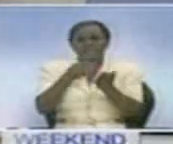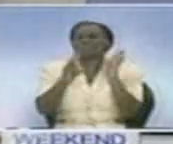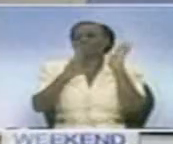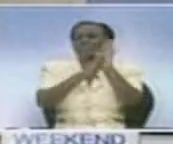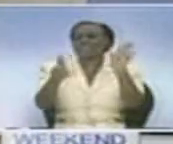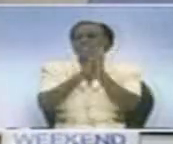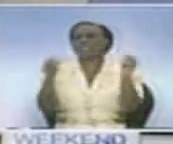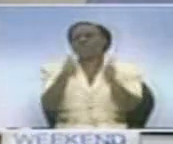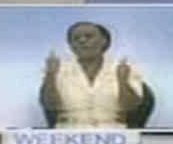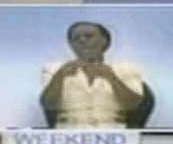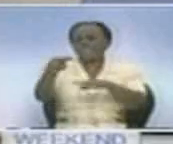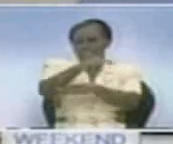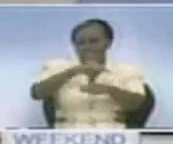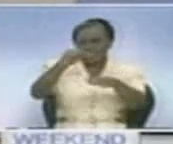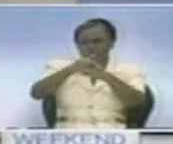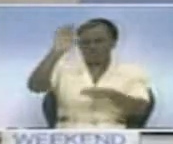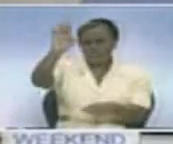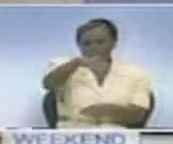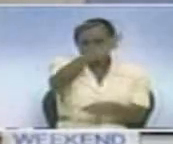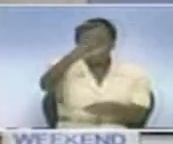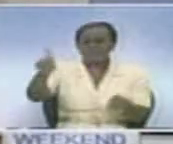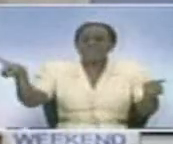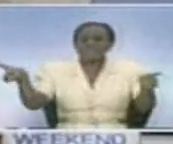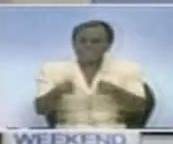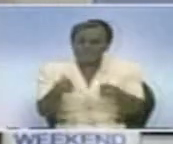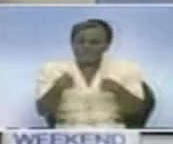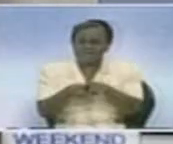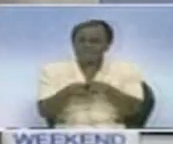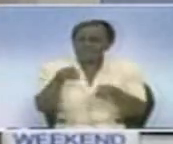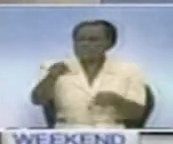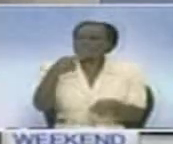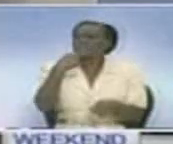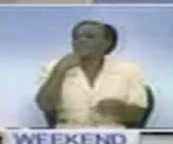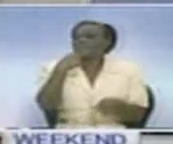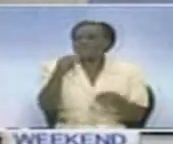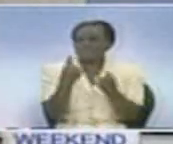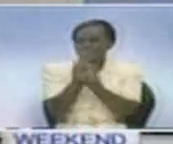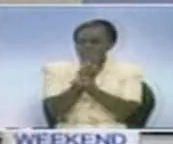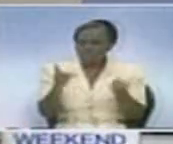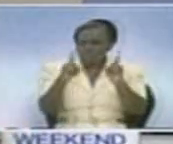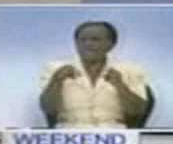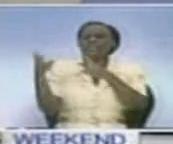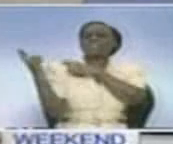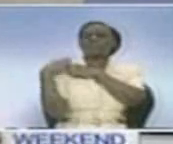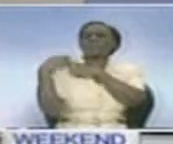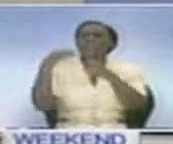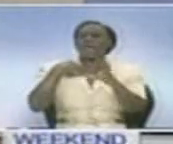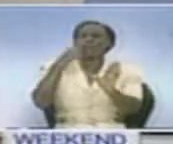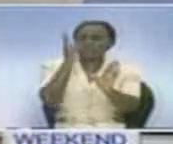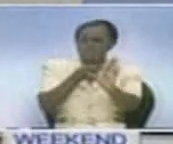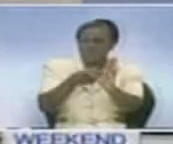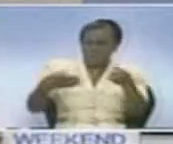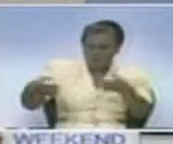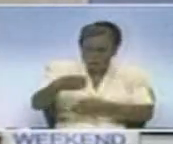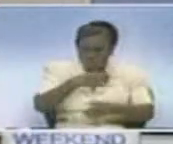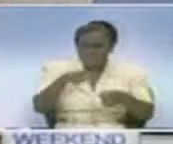in the National Assembly. And they've said that because he is not democratically mandated to participate in any of these